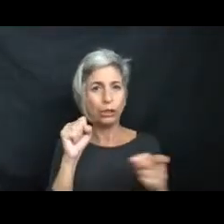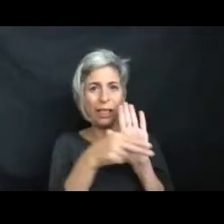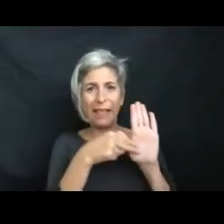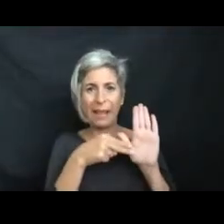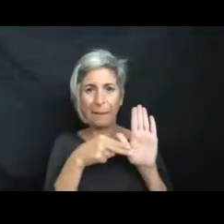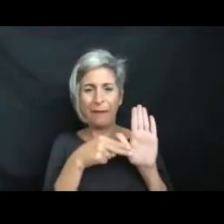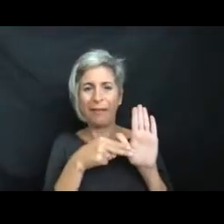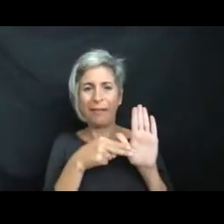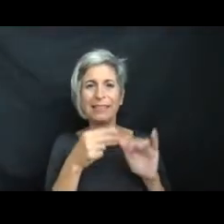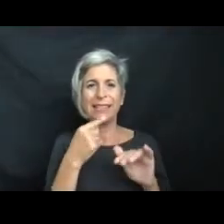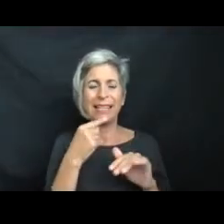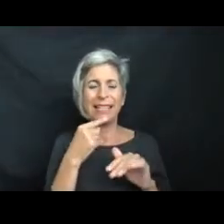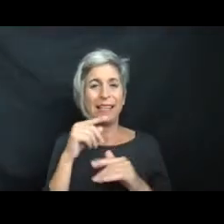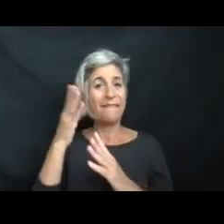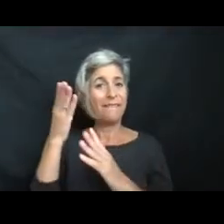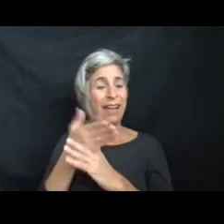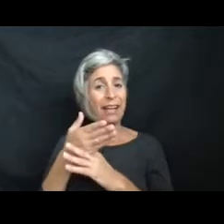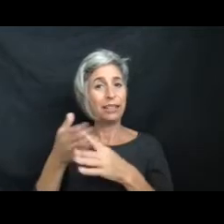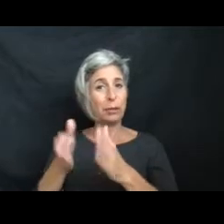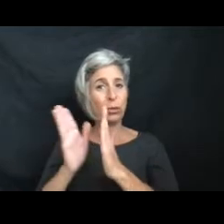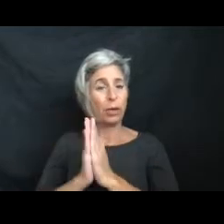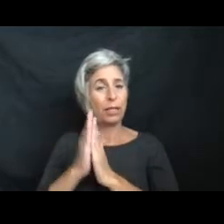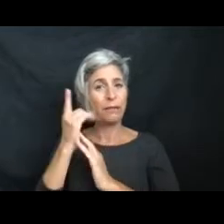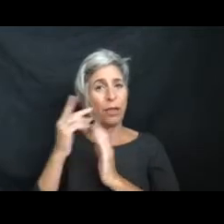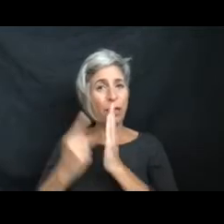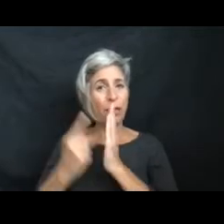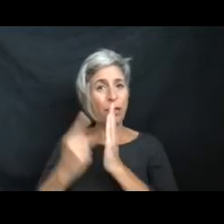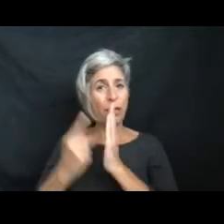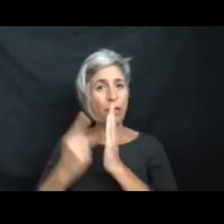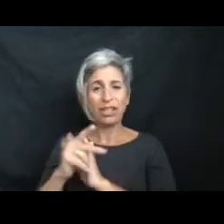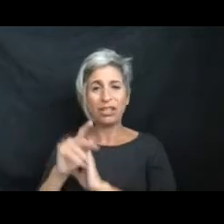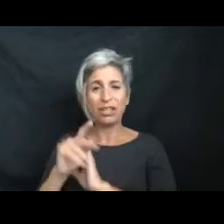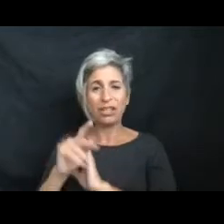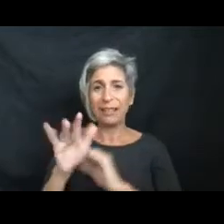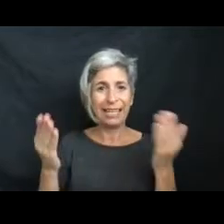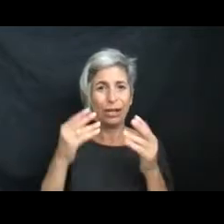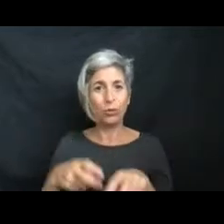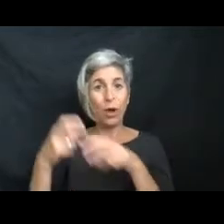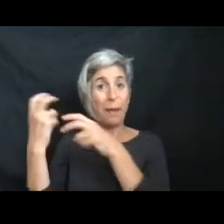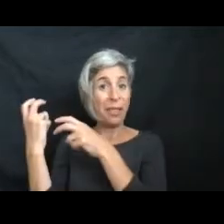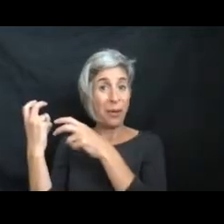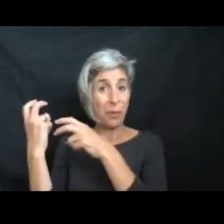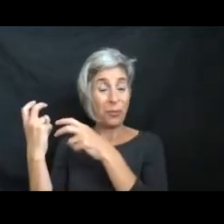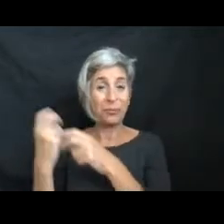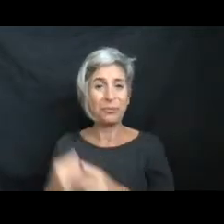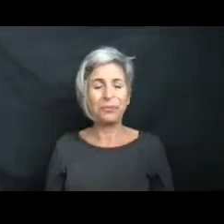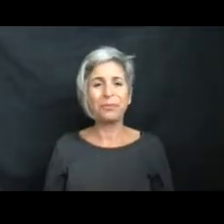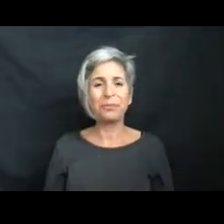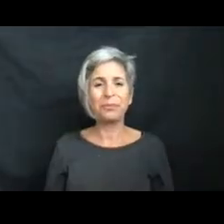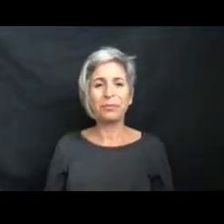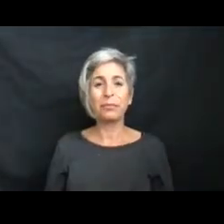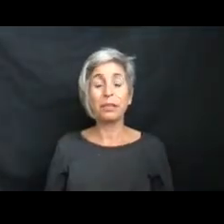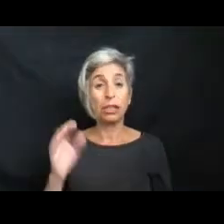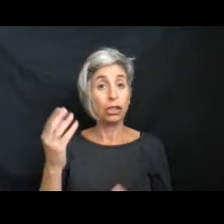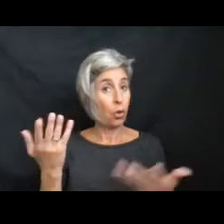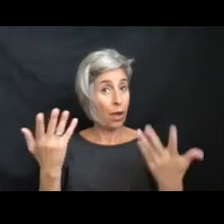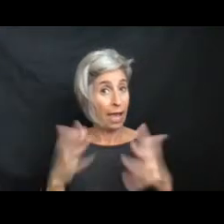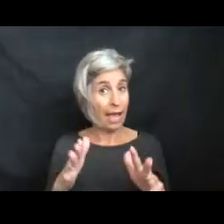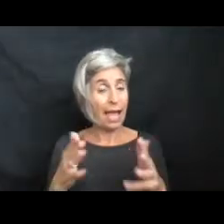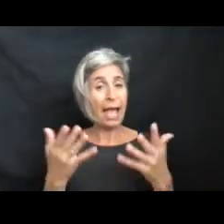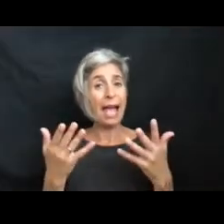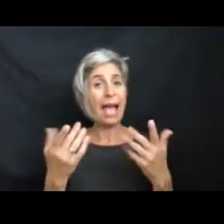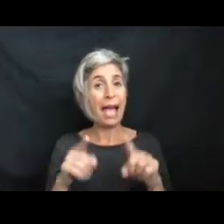and it's saying that files have been requested for this project. Click here to upload. So you opened up your project